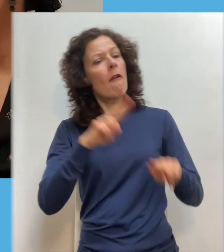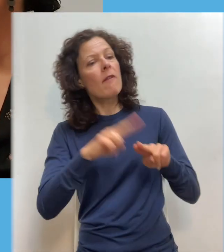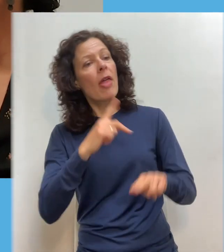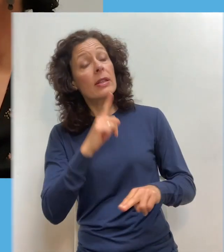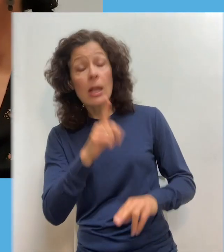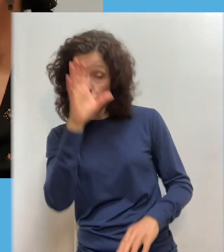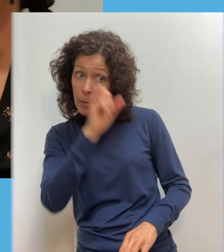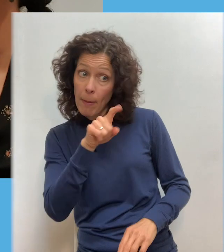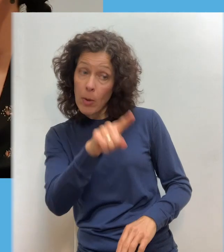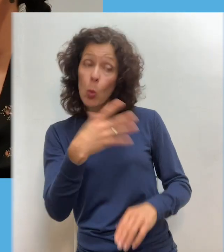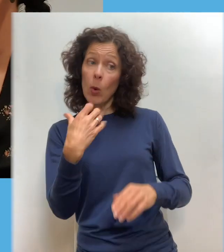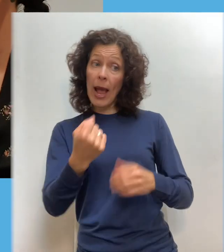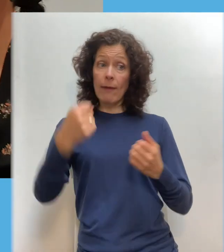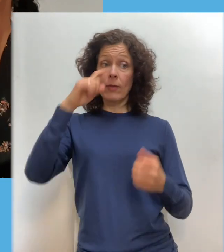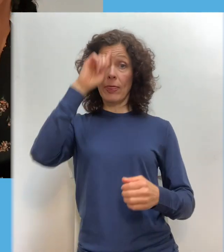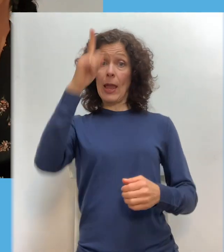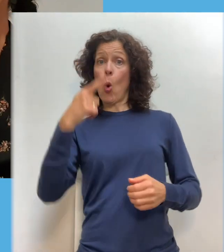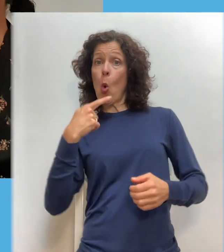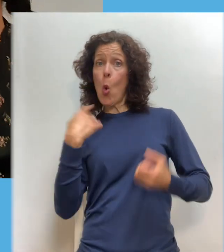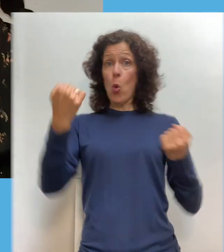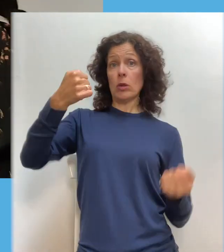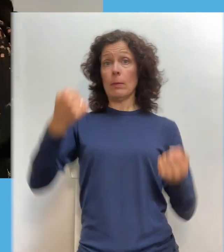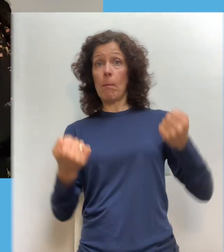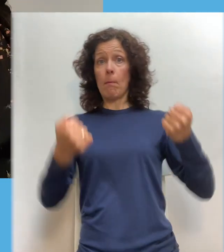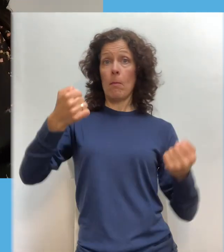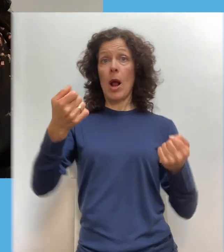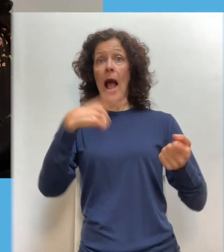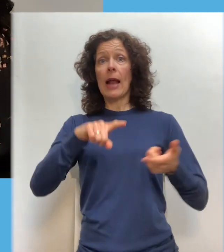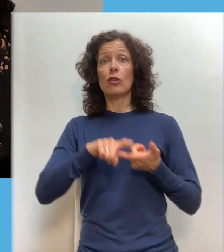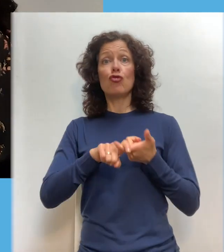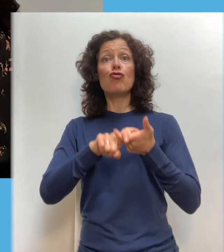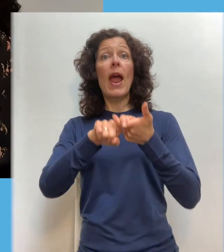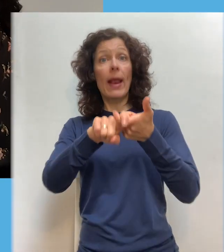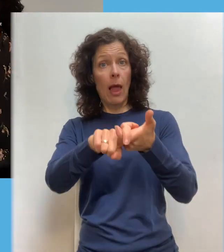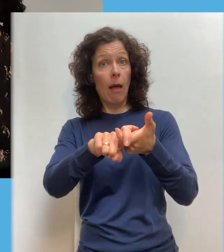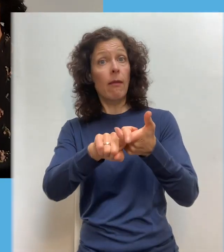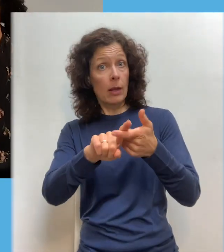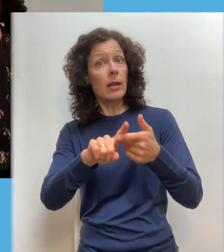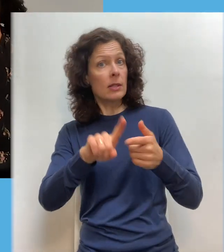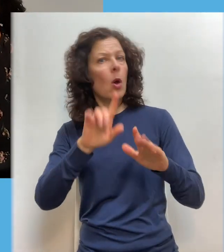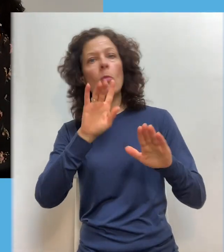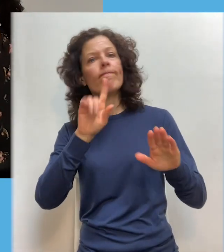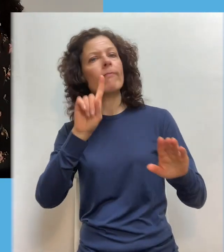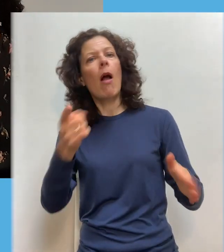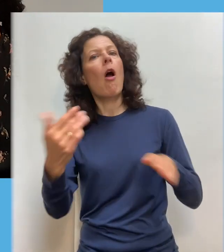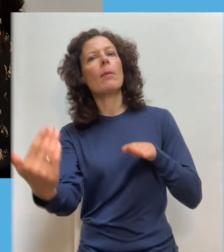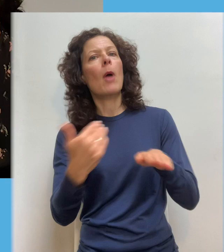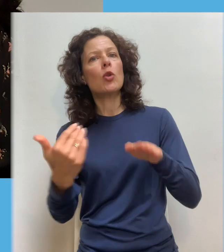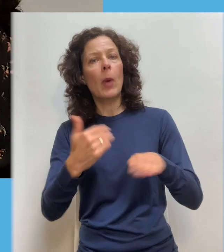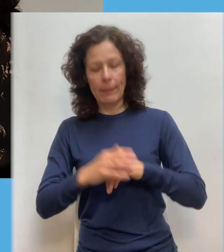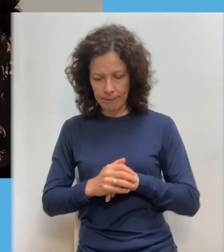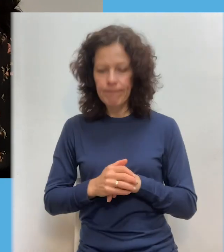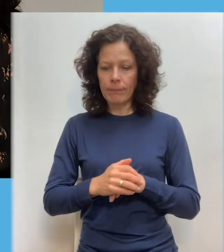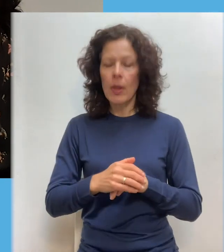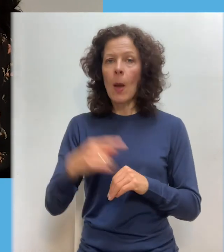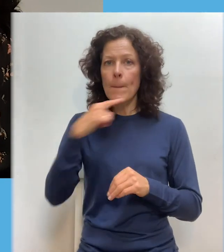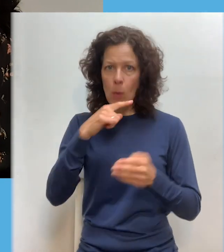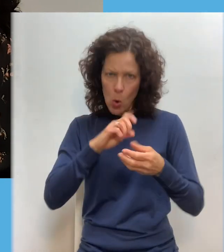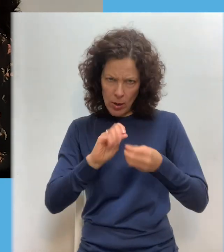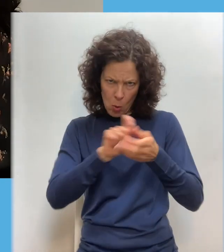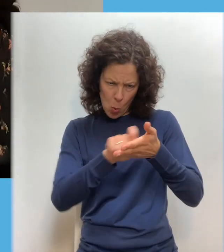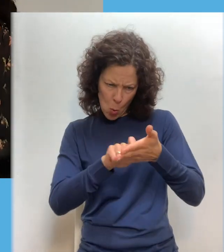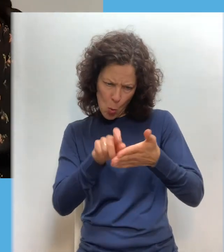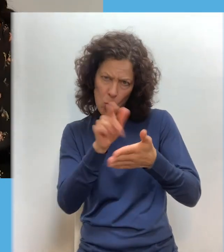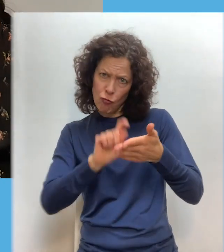so remember to avoid the motorway," said Dad. Sonny wrote down the route and used the scale to calculate the